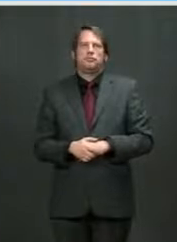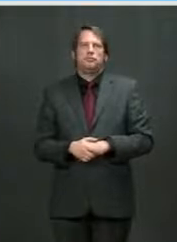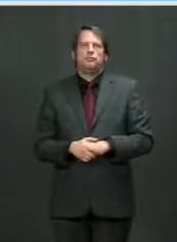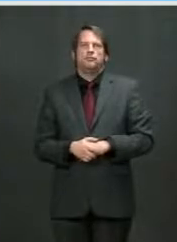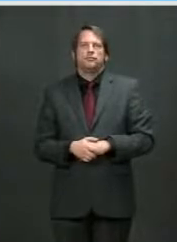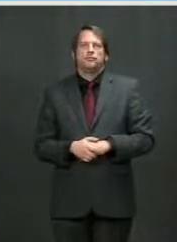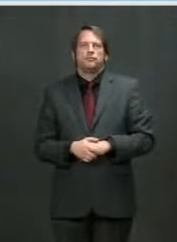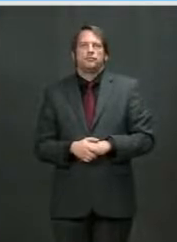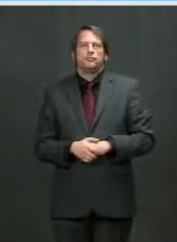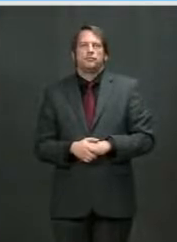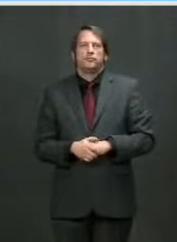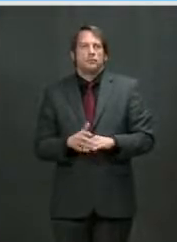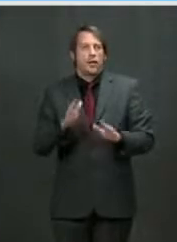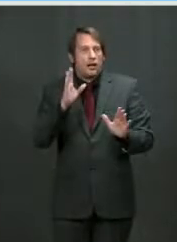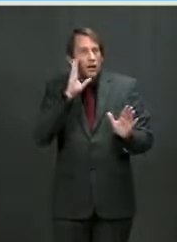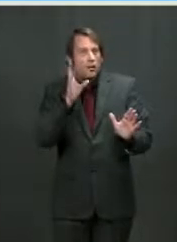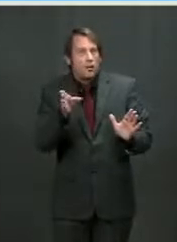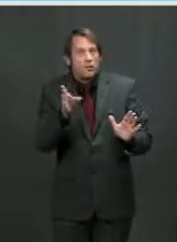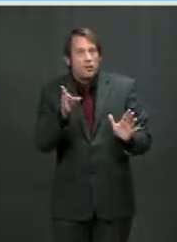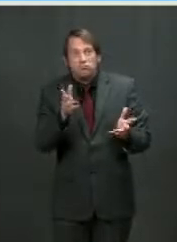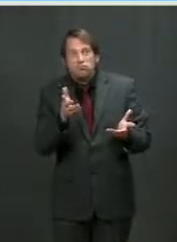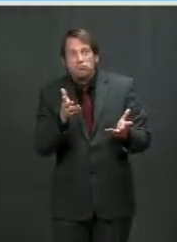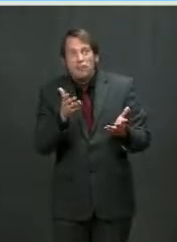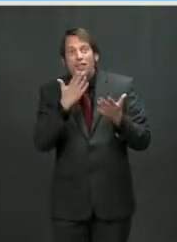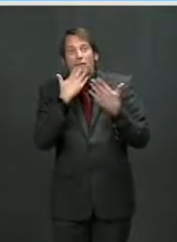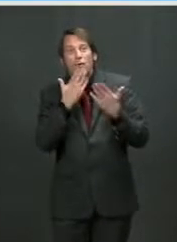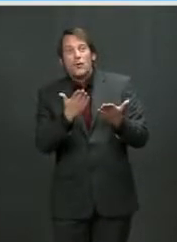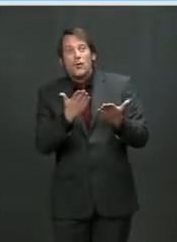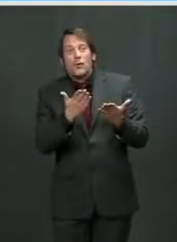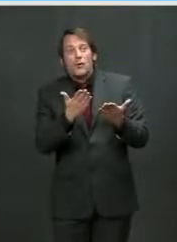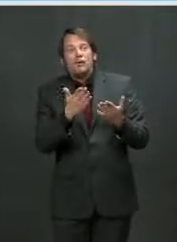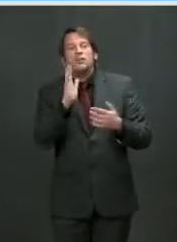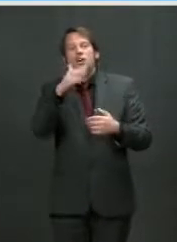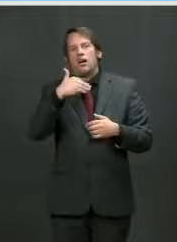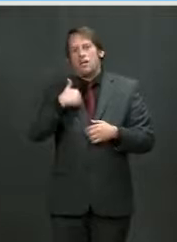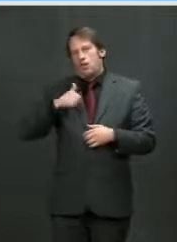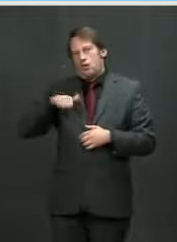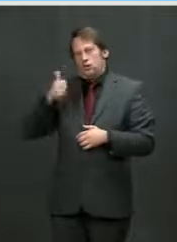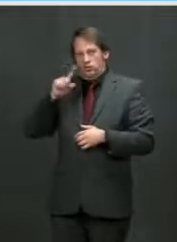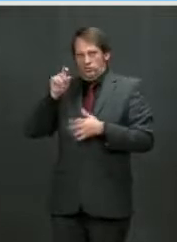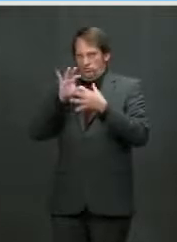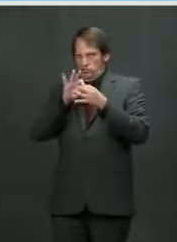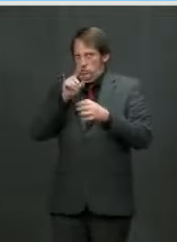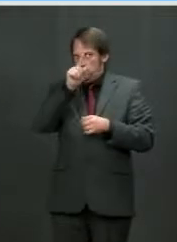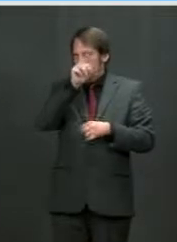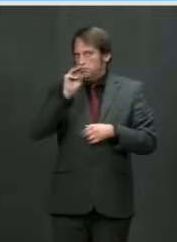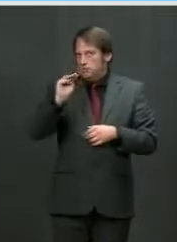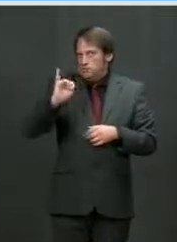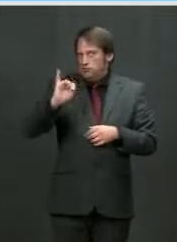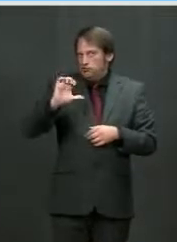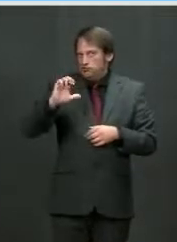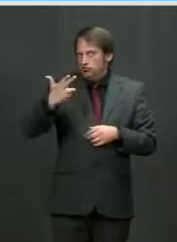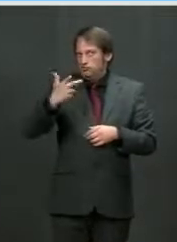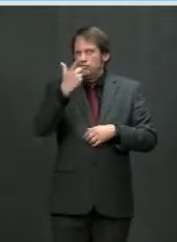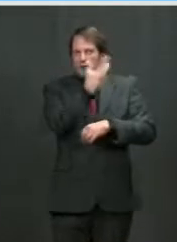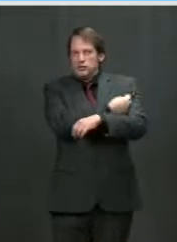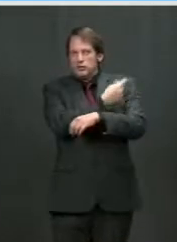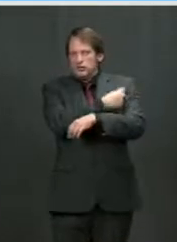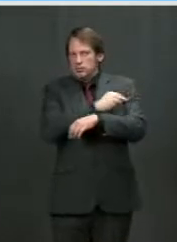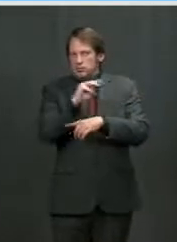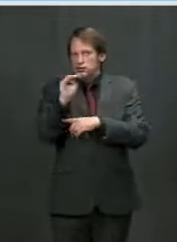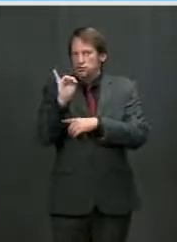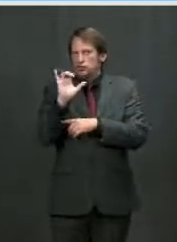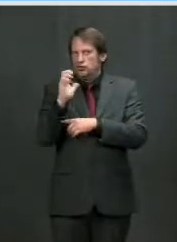Hey everyone, thanks for this. So another question on Michigan vaccine allocation. Is it accurate to say that as of today,